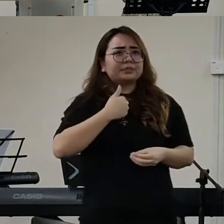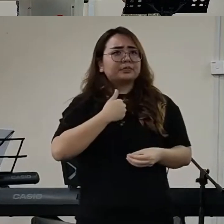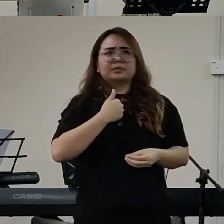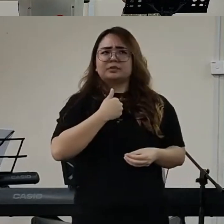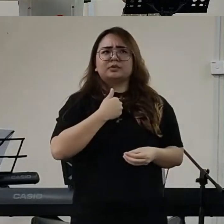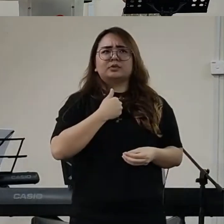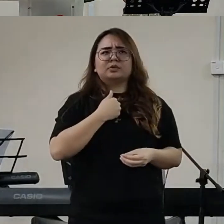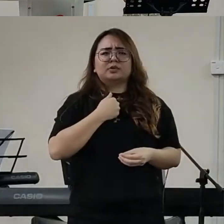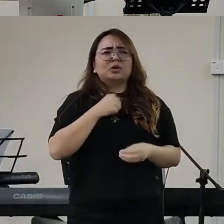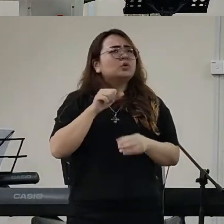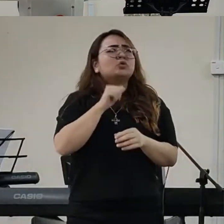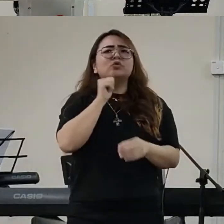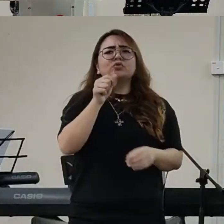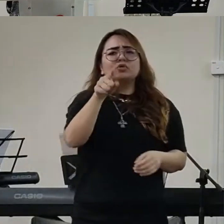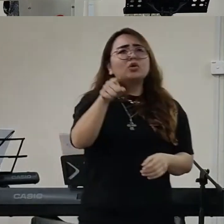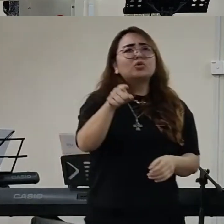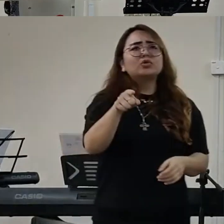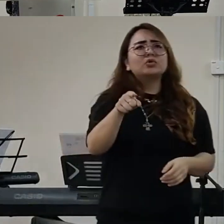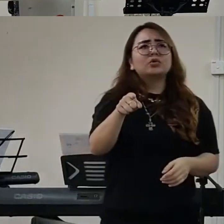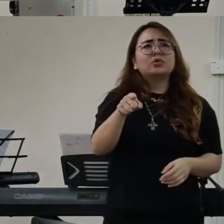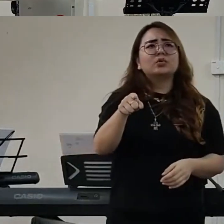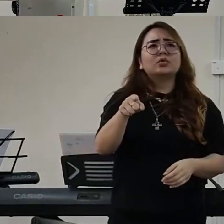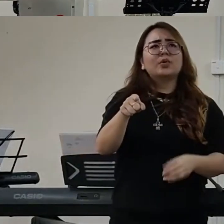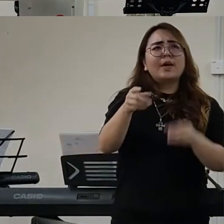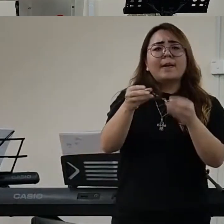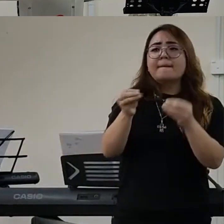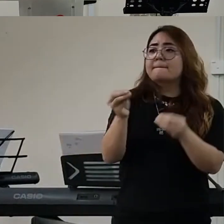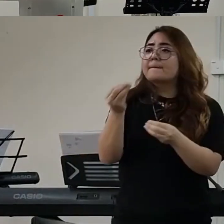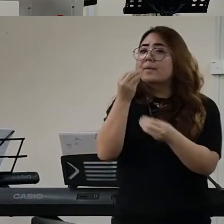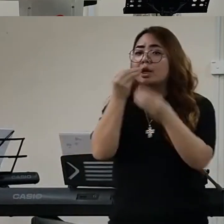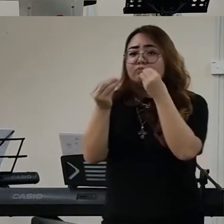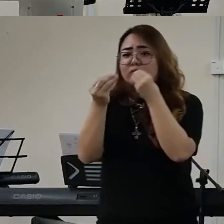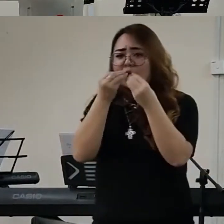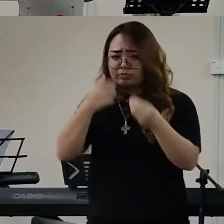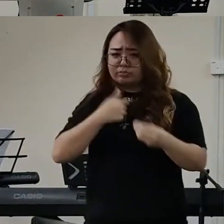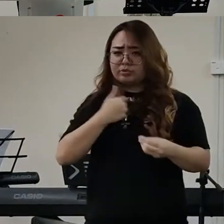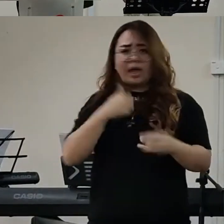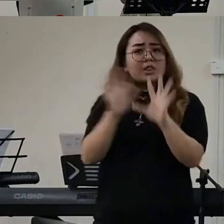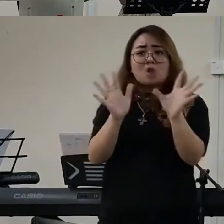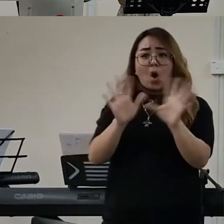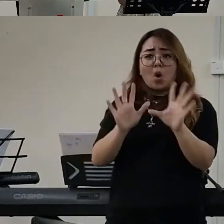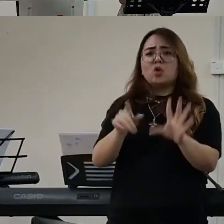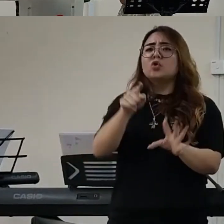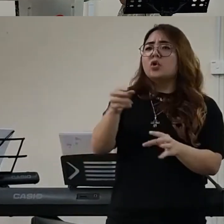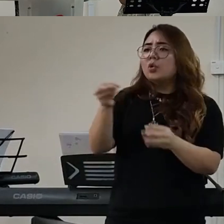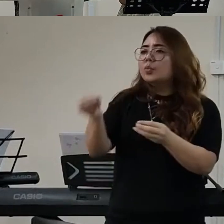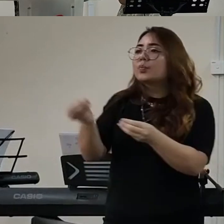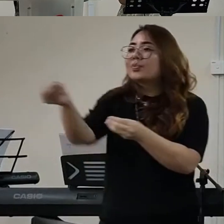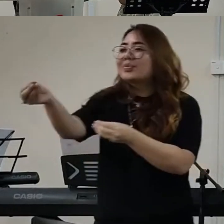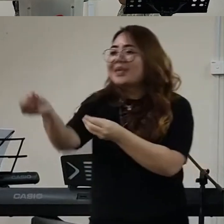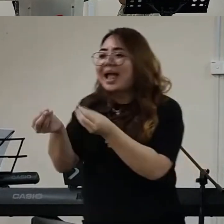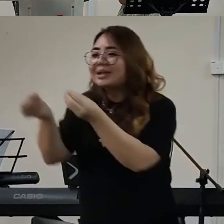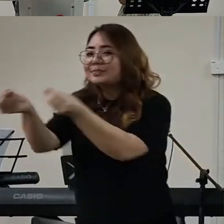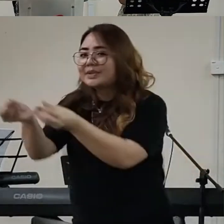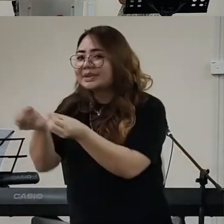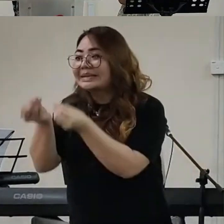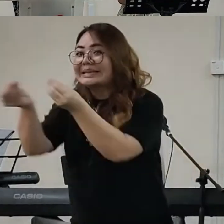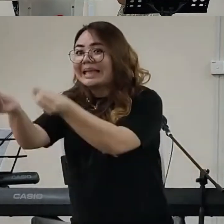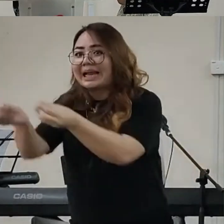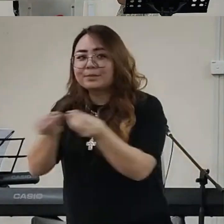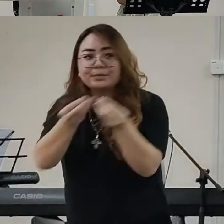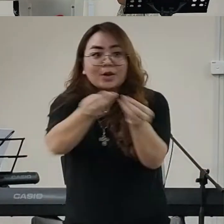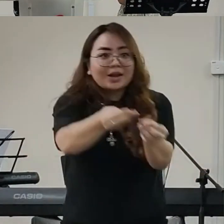the flocks? You are busy feeding yourself. It can also mean you are busy feeding yourself spiritually. You